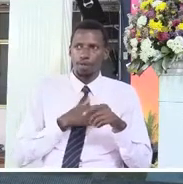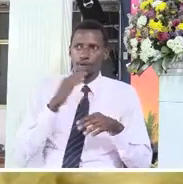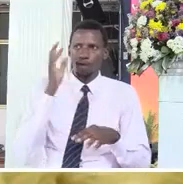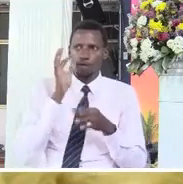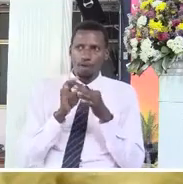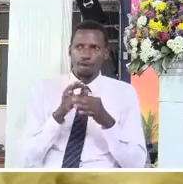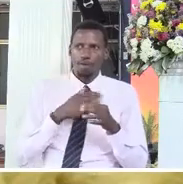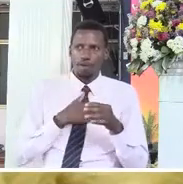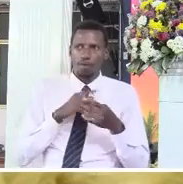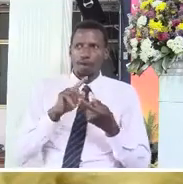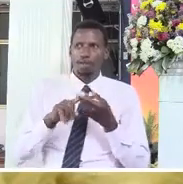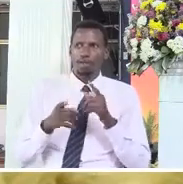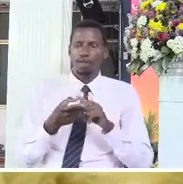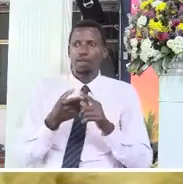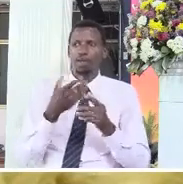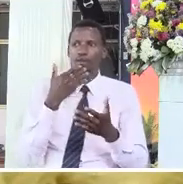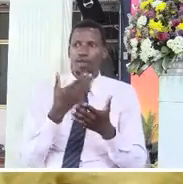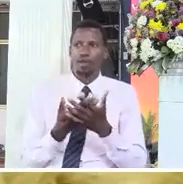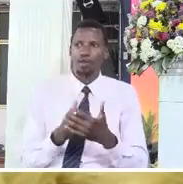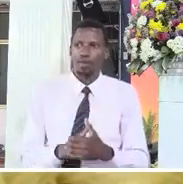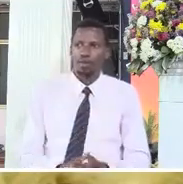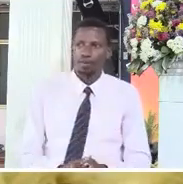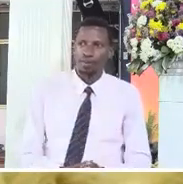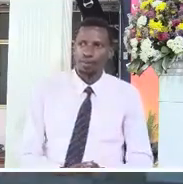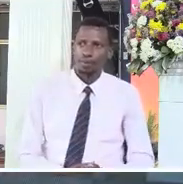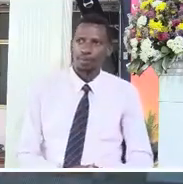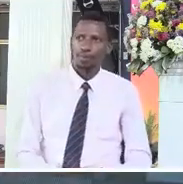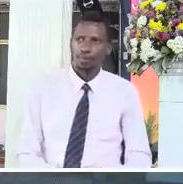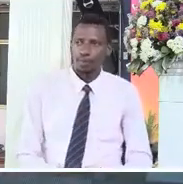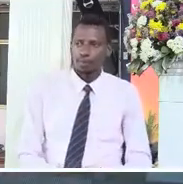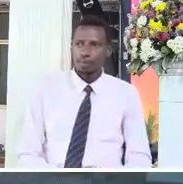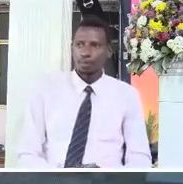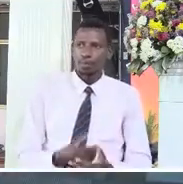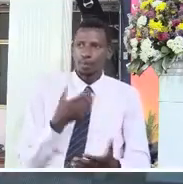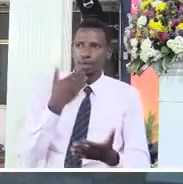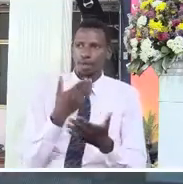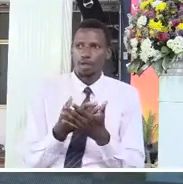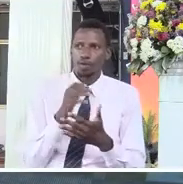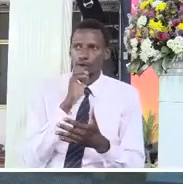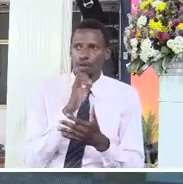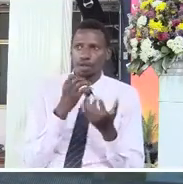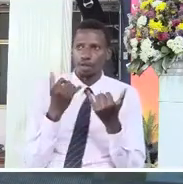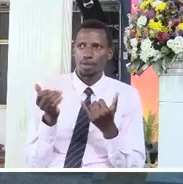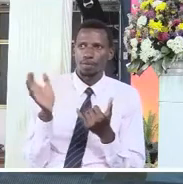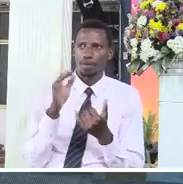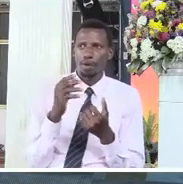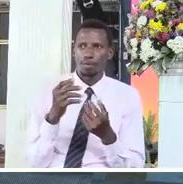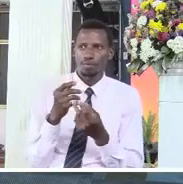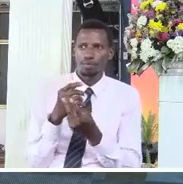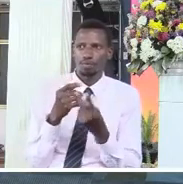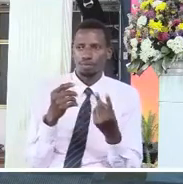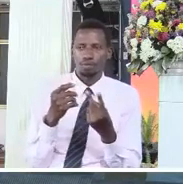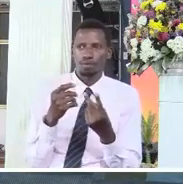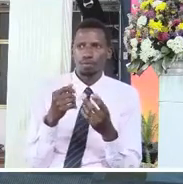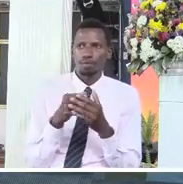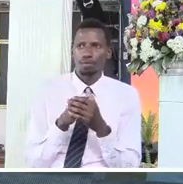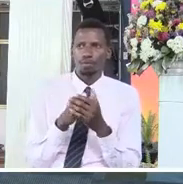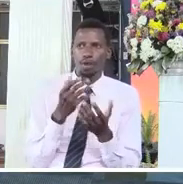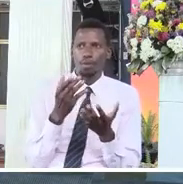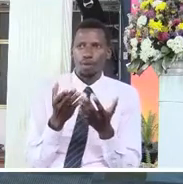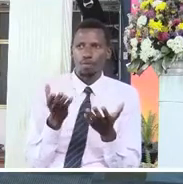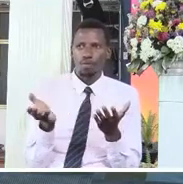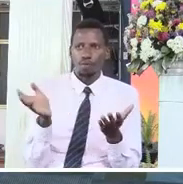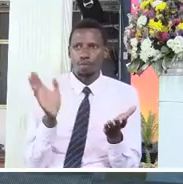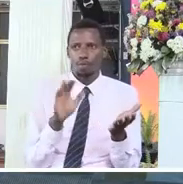our standards. Thank you. Amen. Thank you, Elder. And now I'm just coming back to the two of you, and you could combine this with